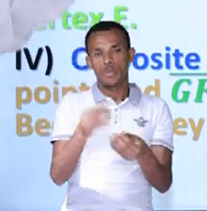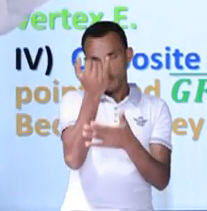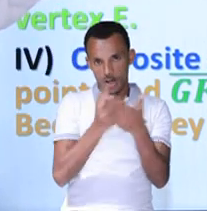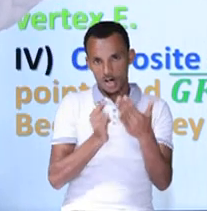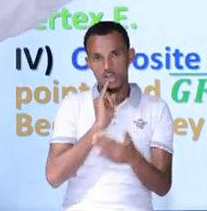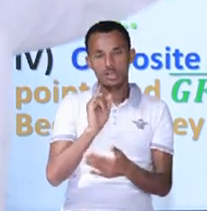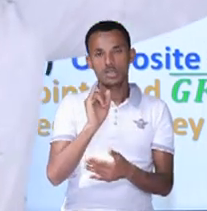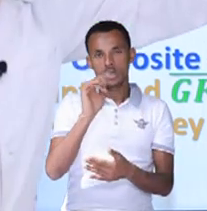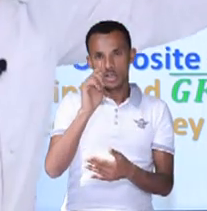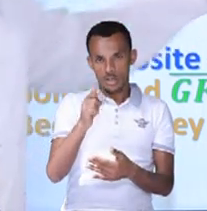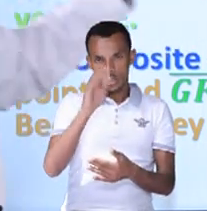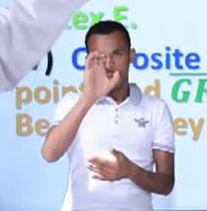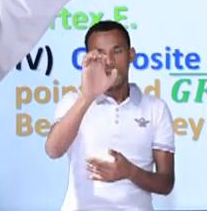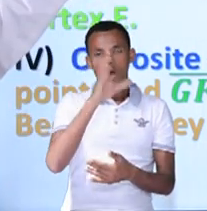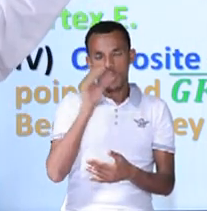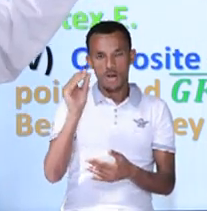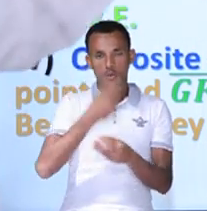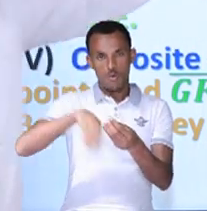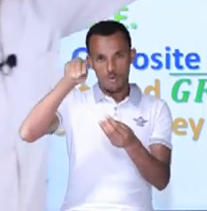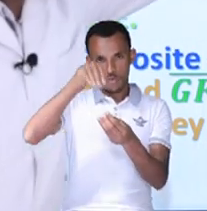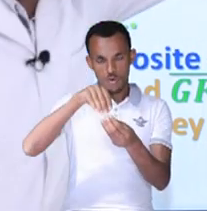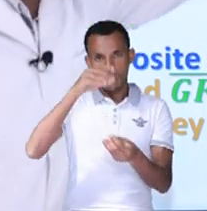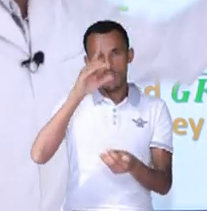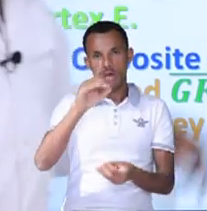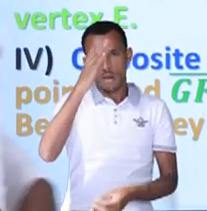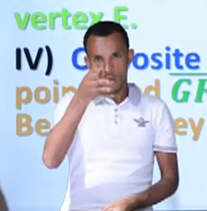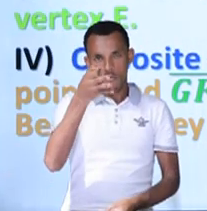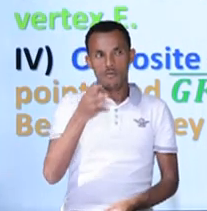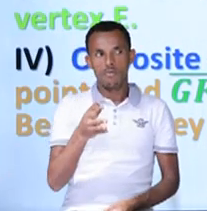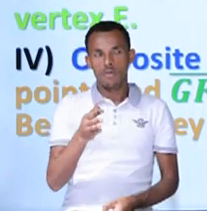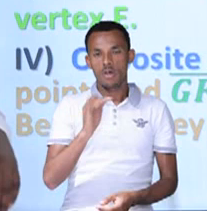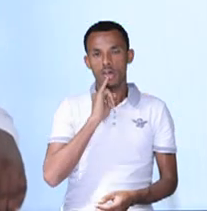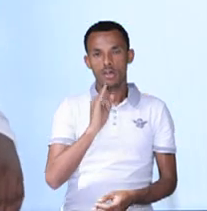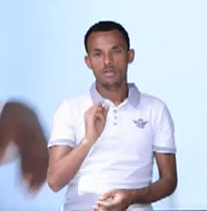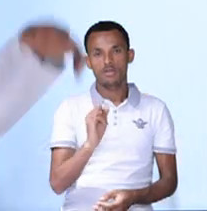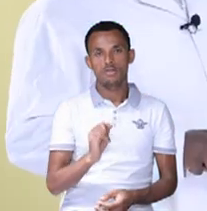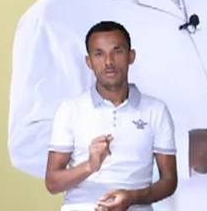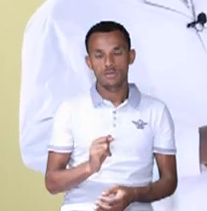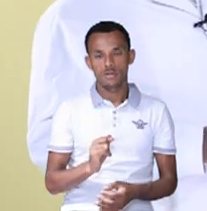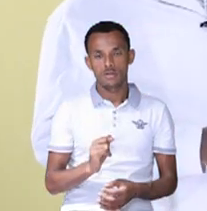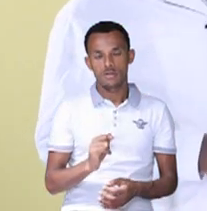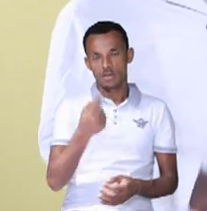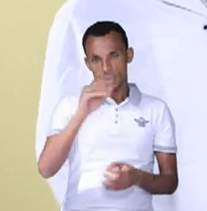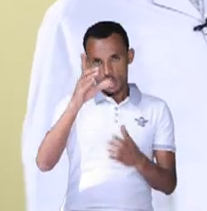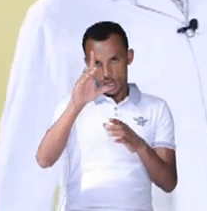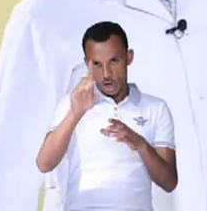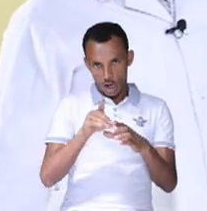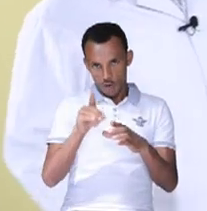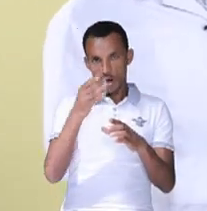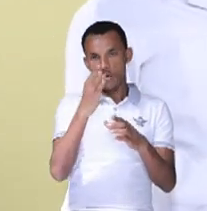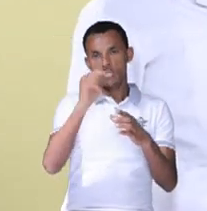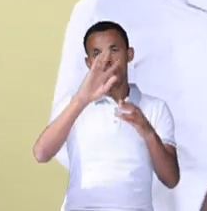figures is GE and also DF is the diagonal of the